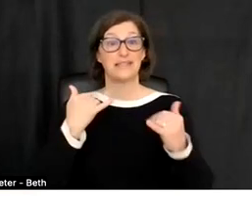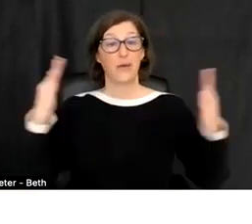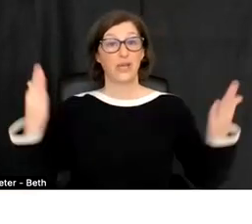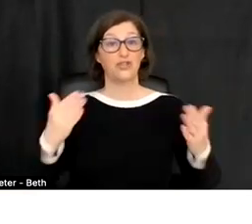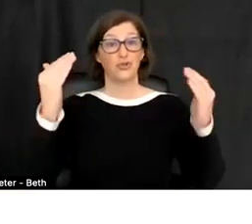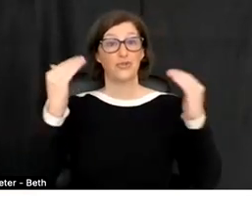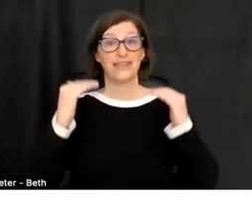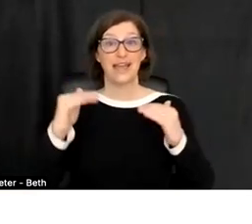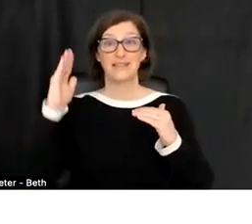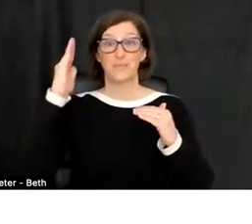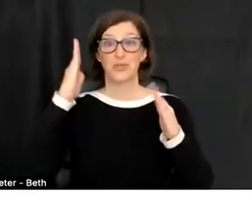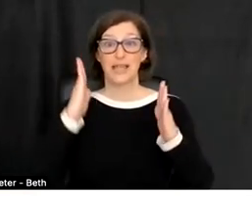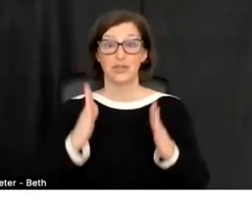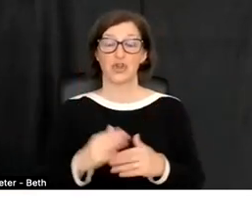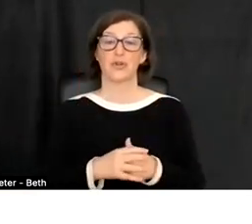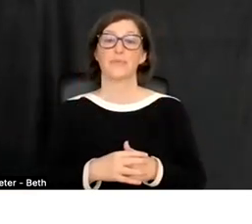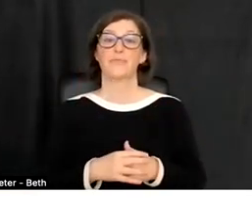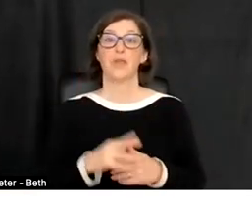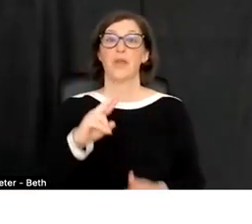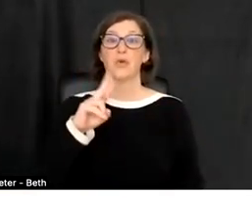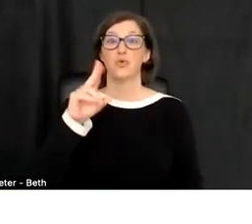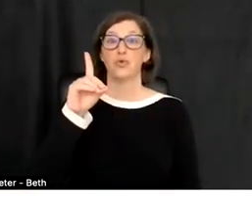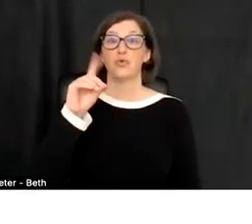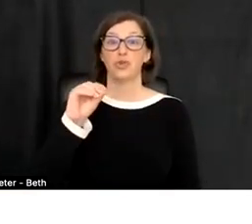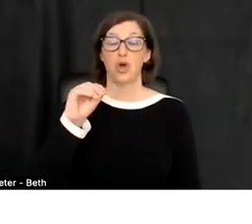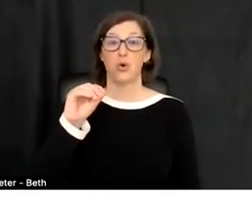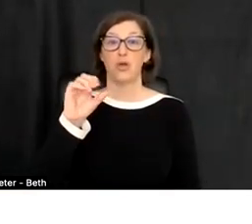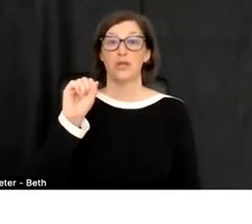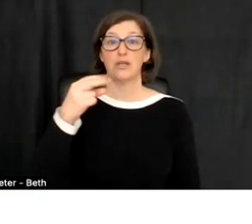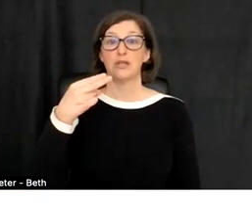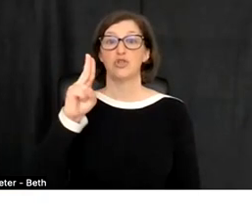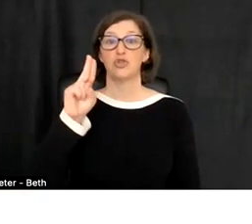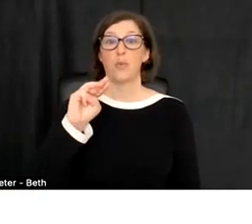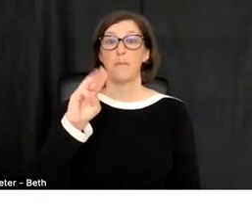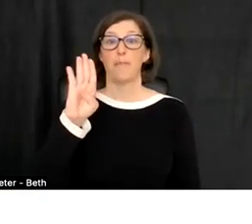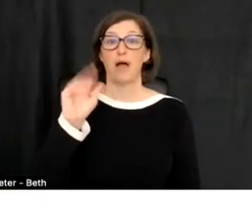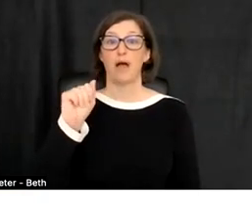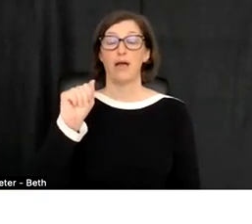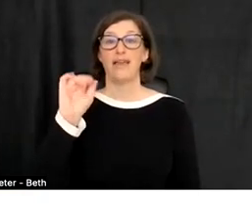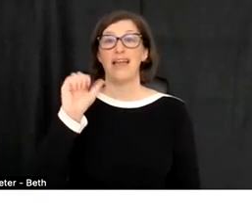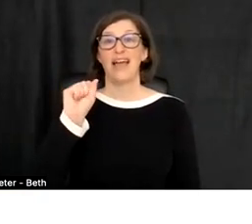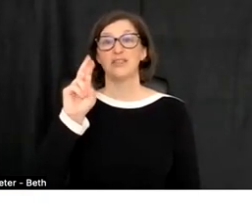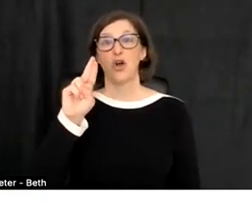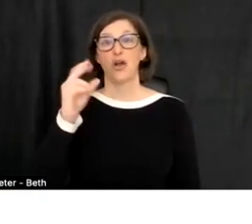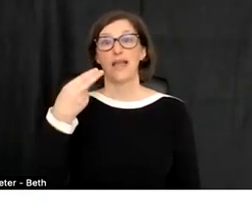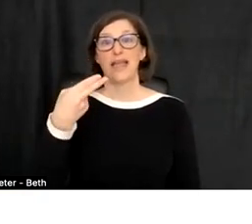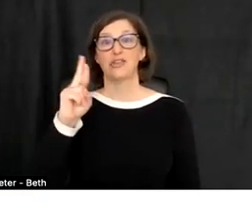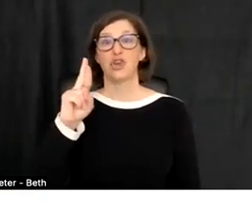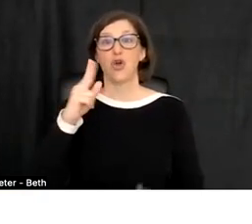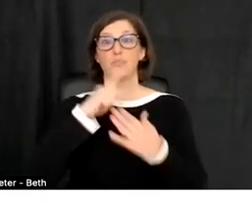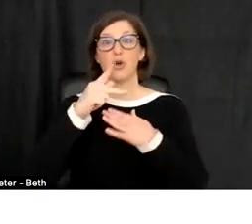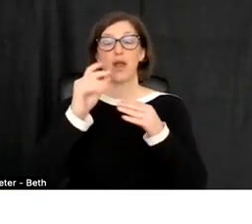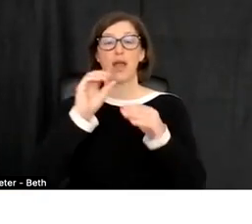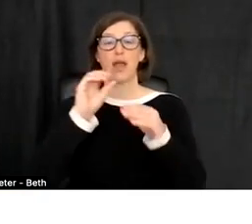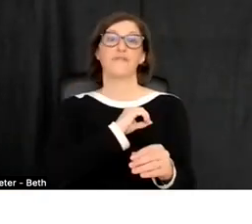next presenter. Rudo Olga Shumba is an SRHR Programs Officer at